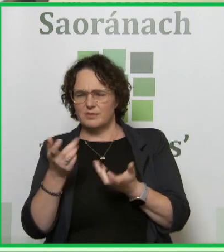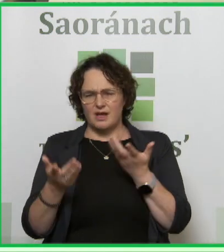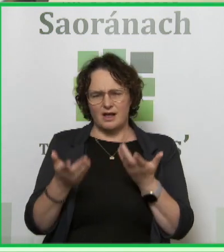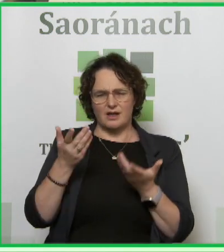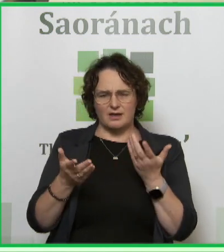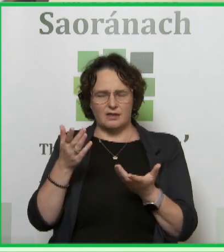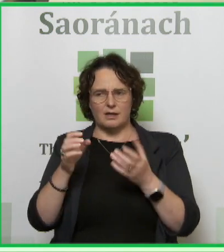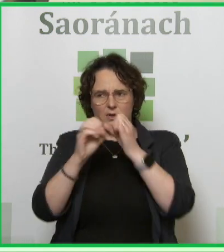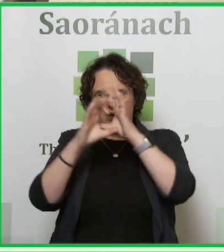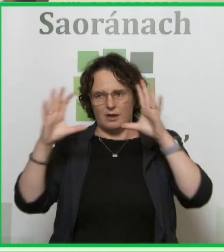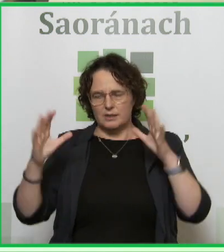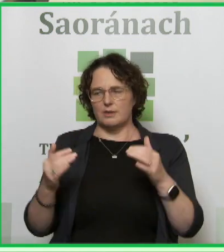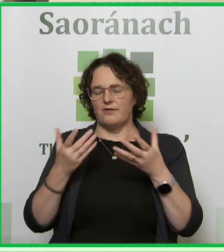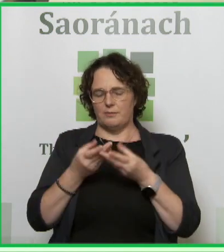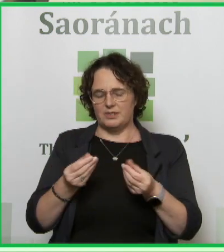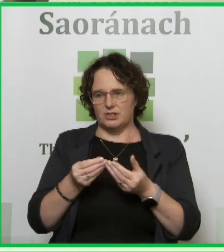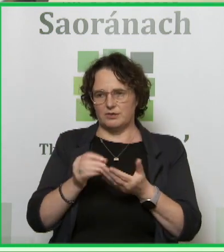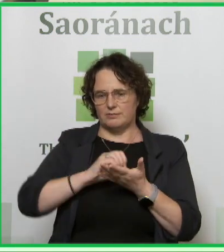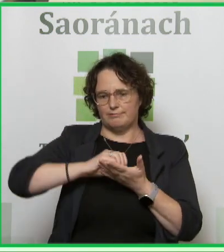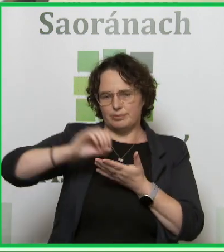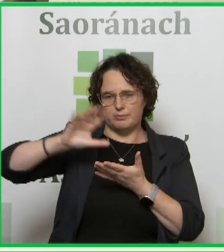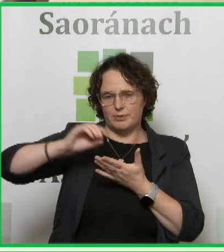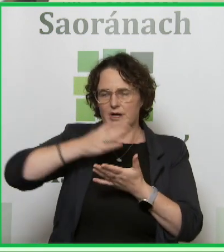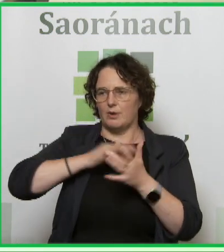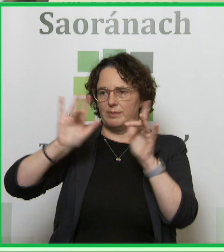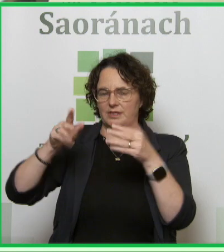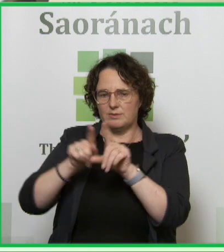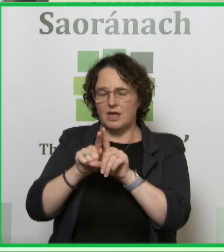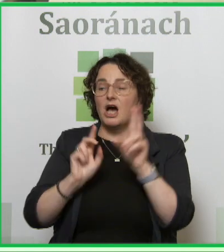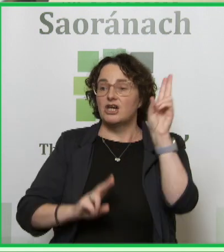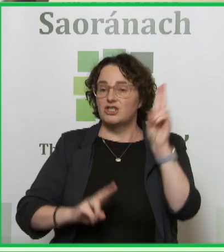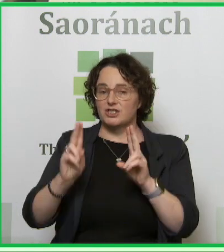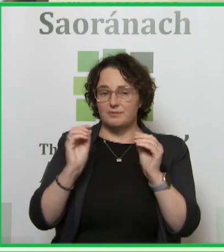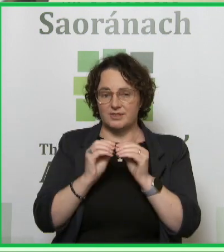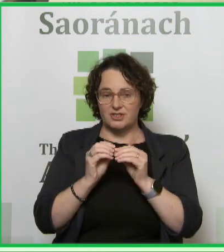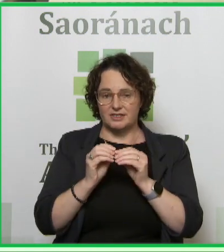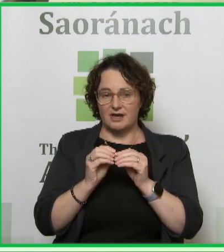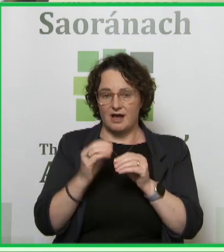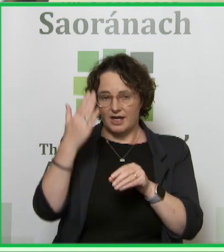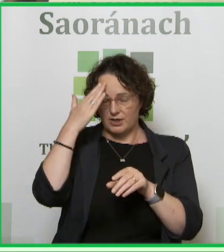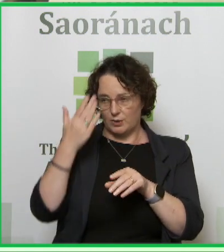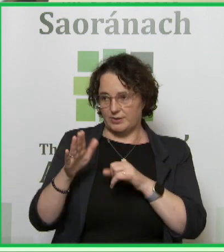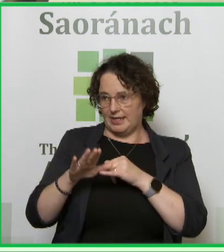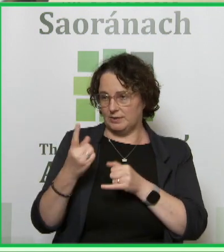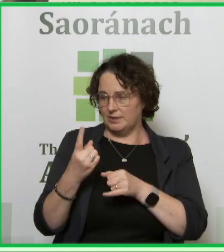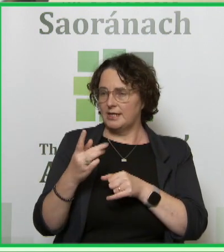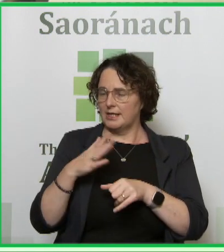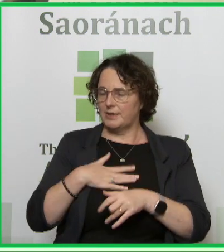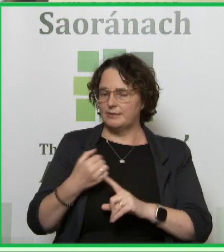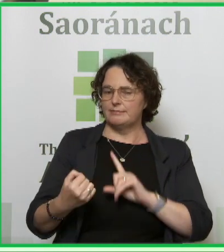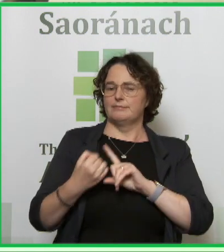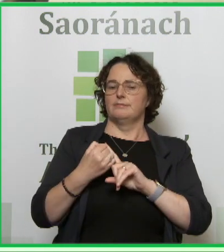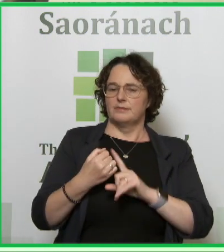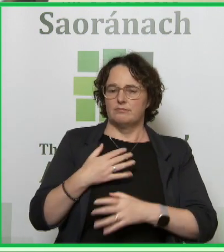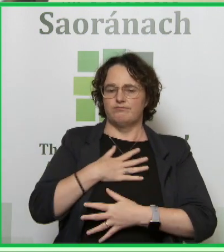other material on our site as well that will be helpful for you. Sorry, I should have mentioned at the start of the session, I know the last session can be reasonably impactful for